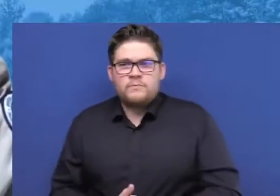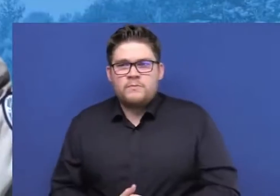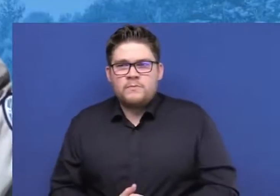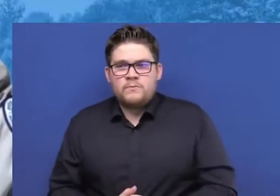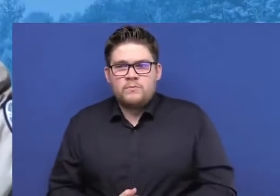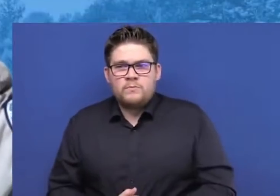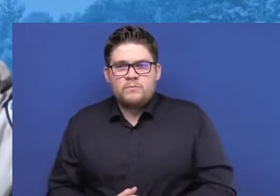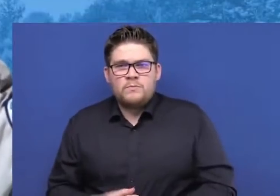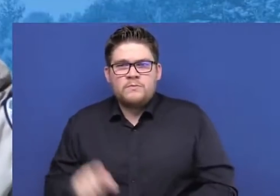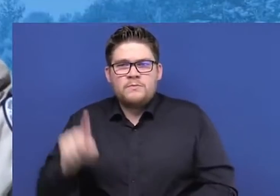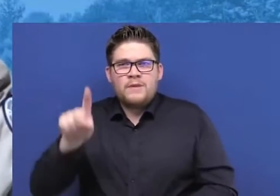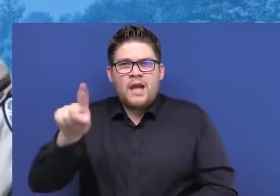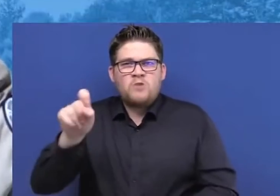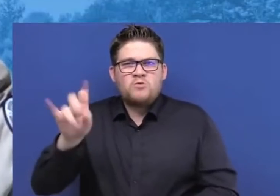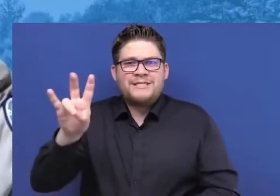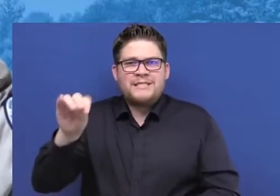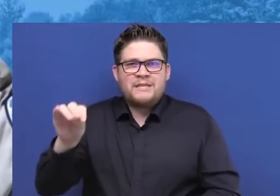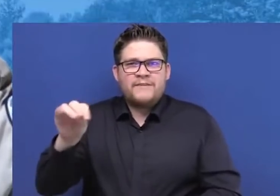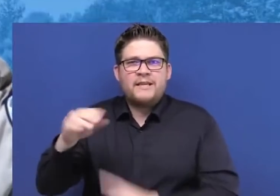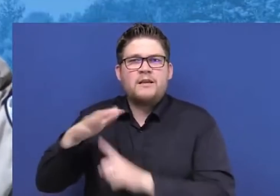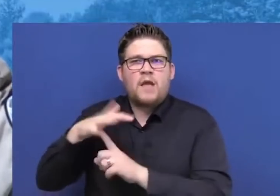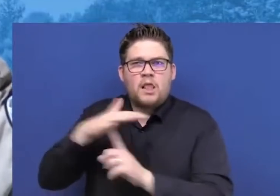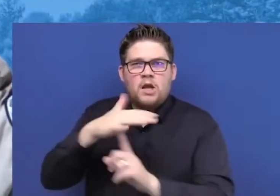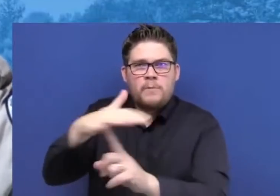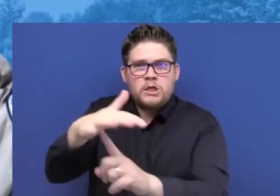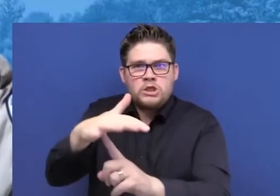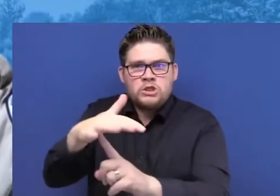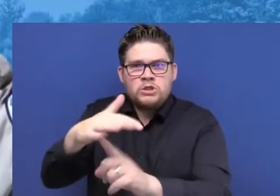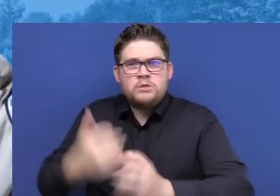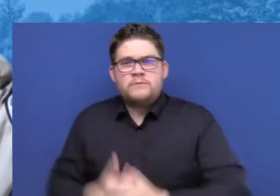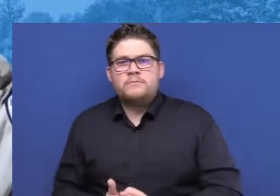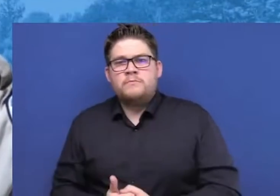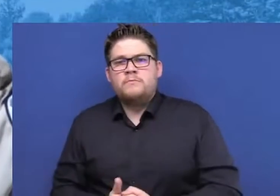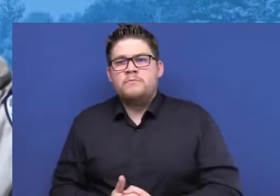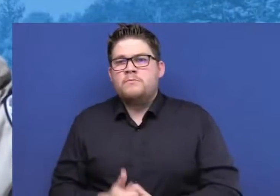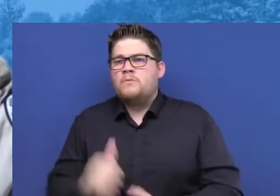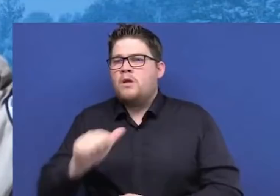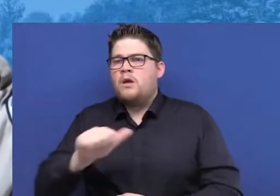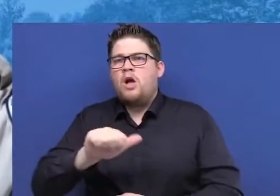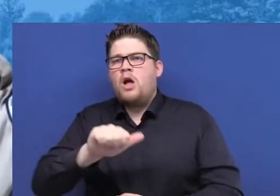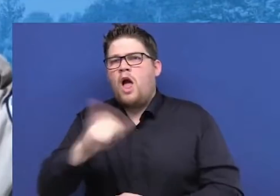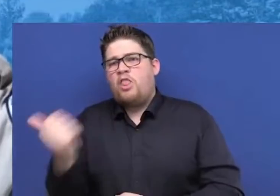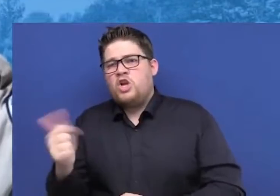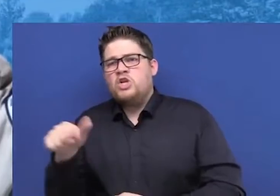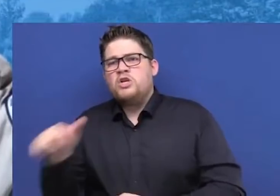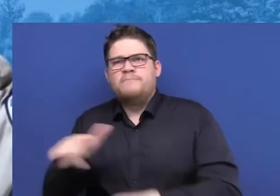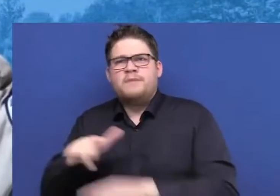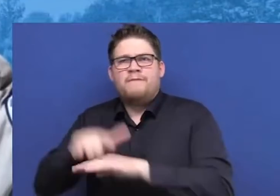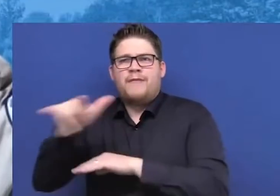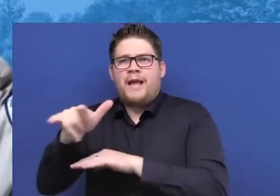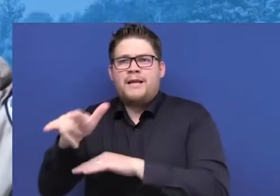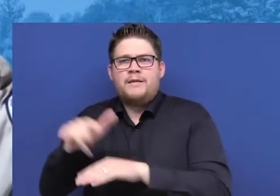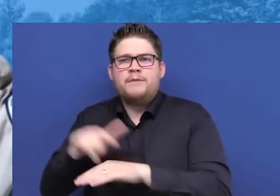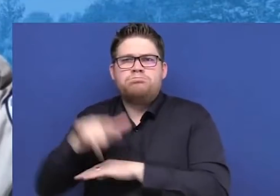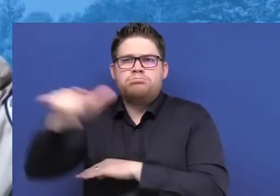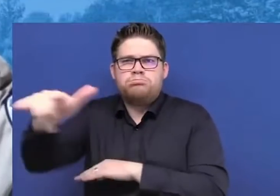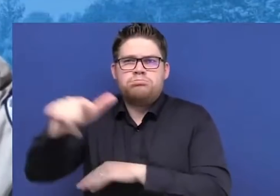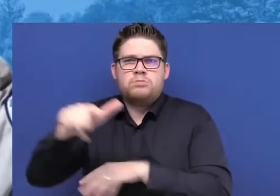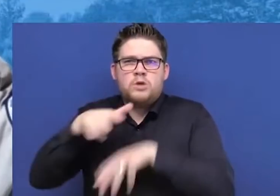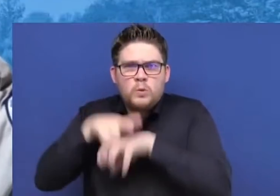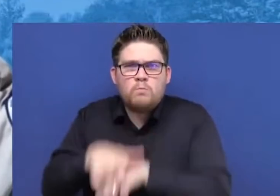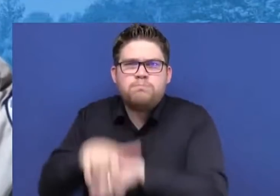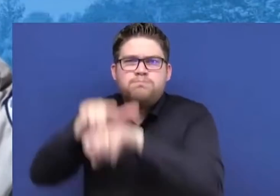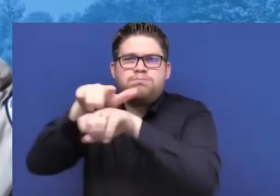fleet, as you alluded to. Okay. Yeah, so we've had good success in the last few